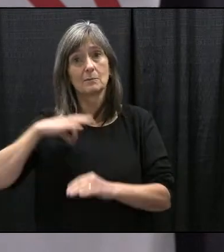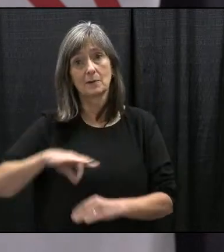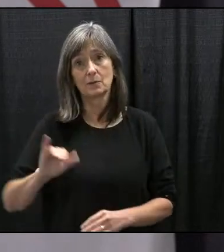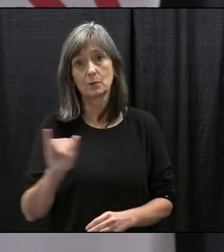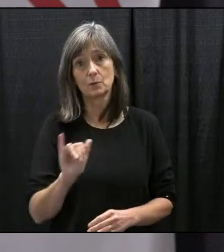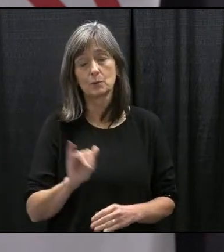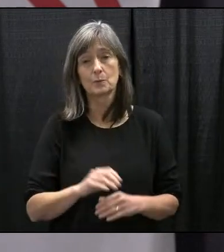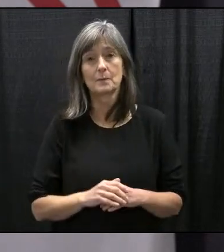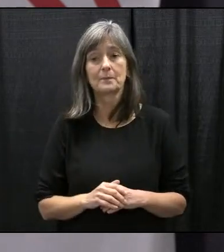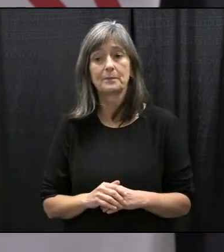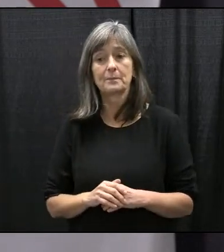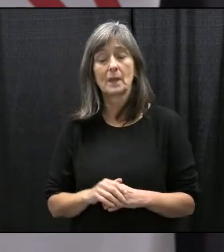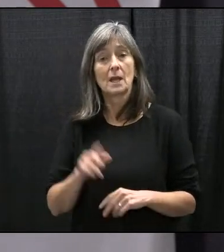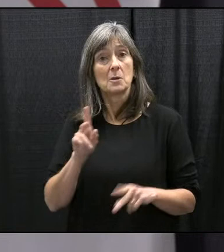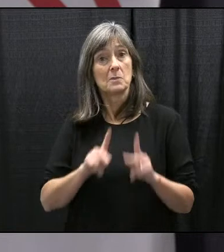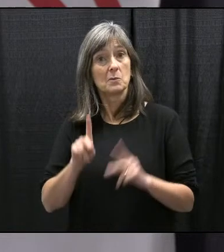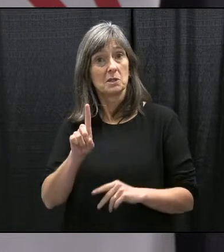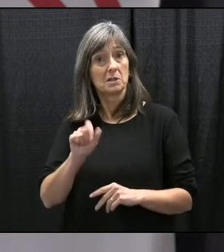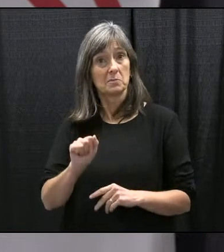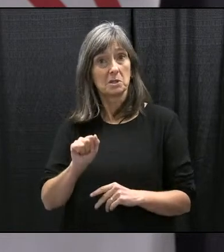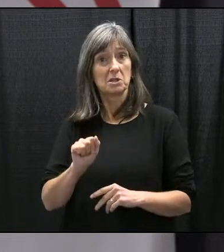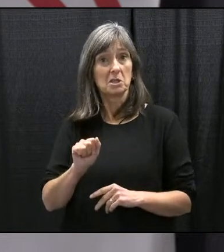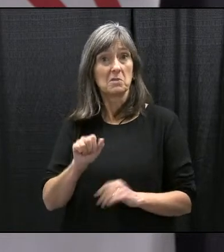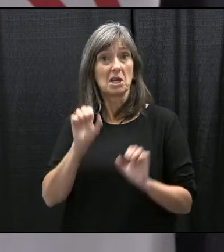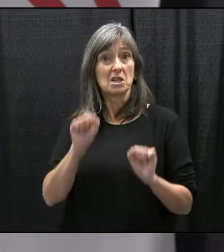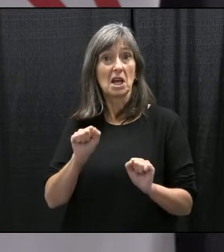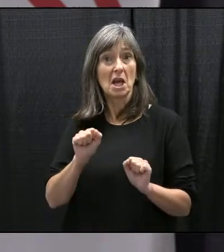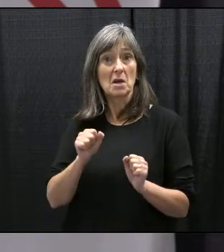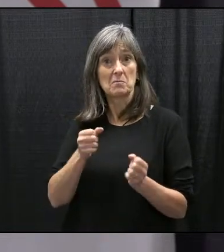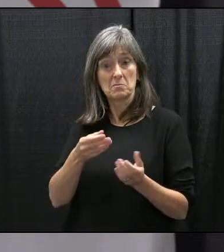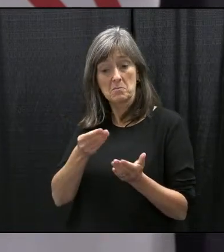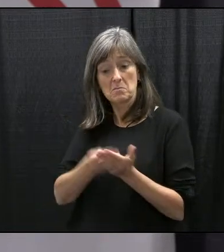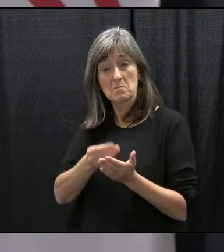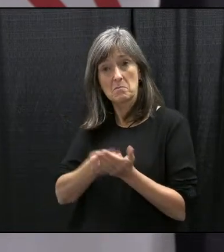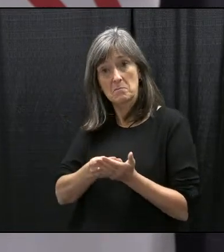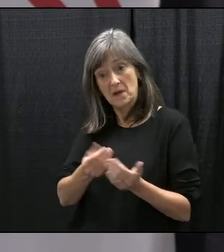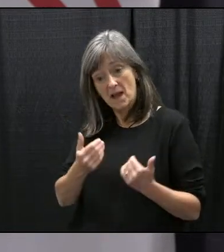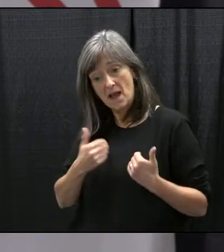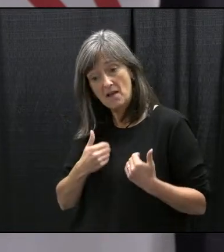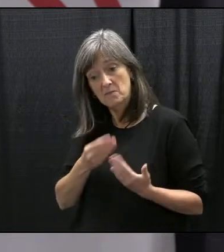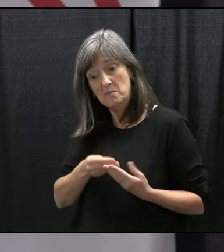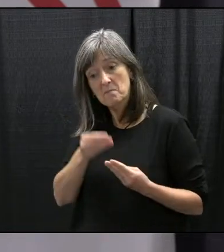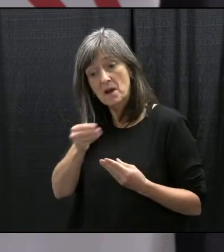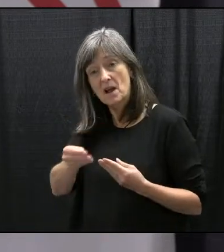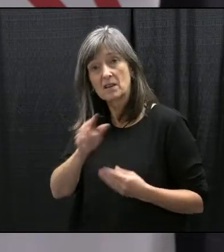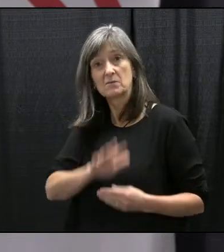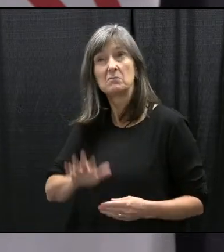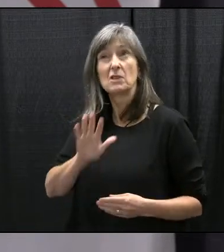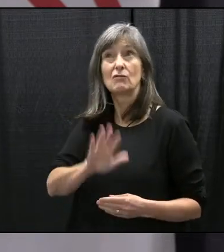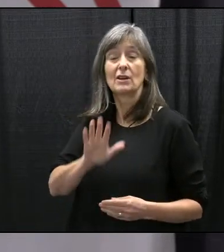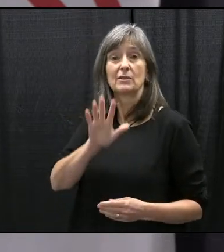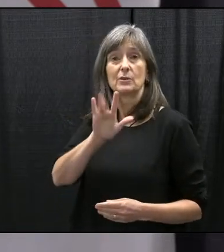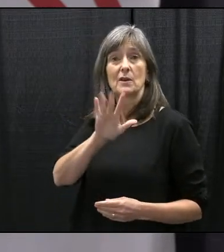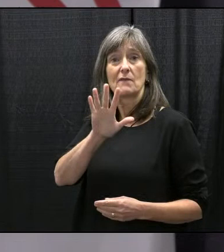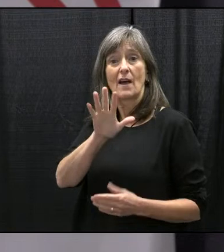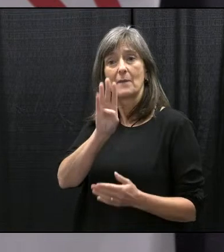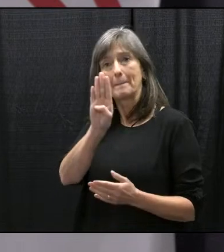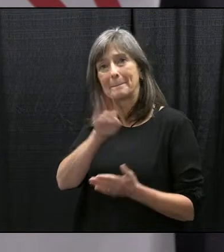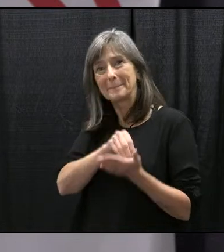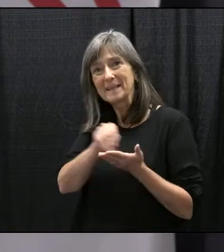purchasing power of people with disabilities has been estimated by the Royal Bank of Canada to be roughly $25 billion